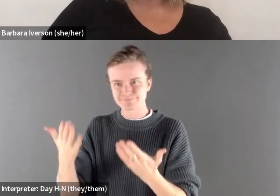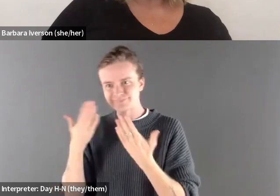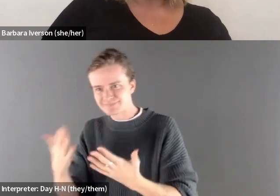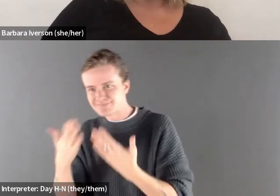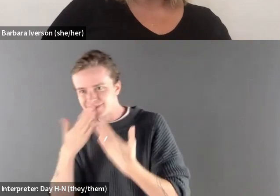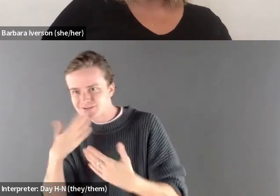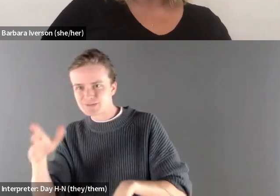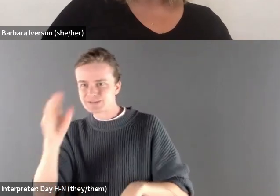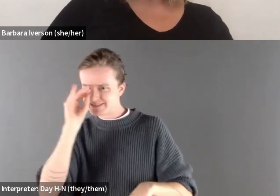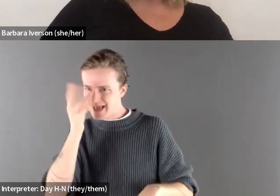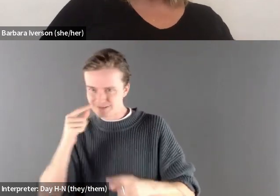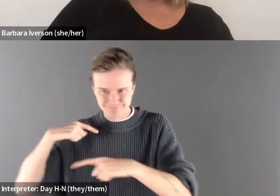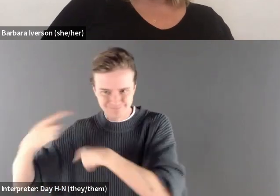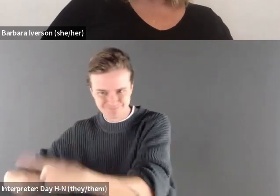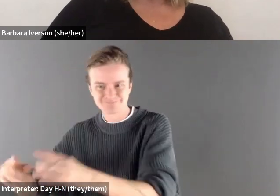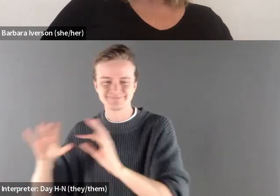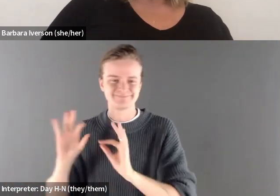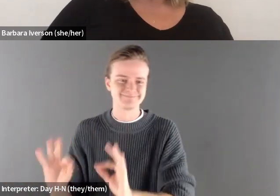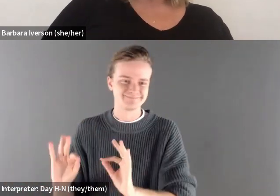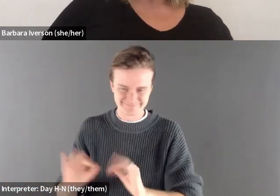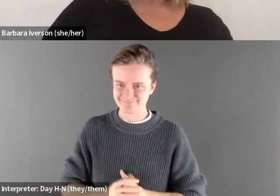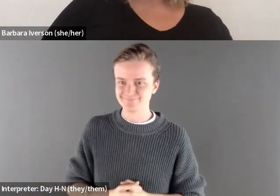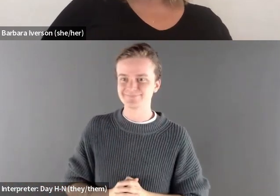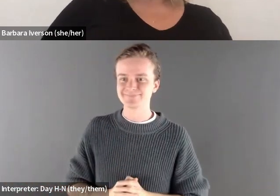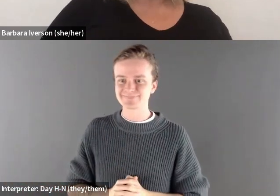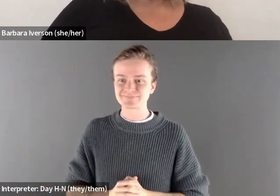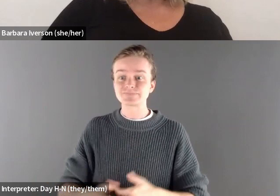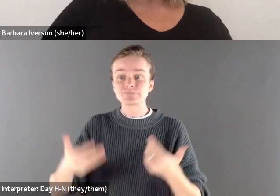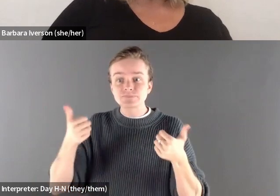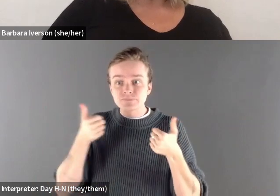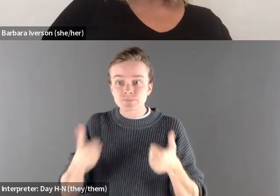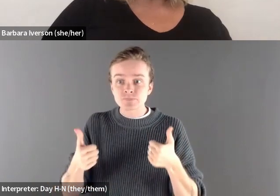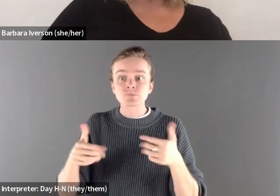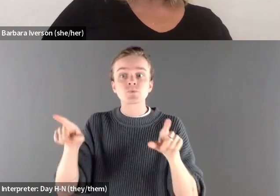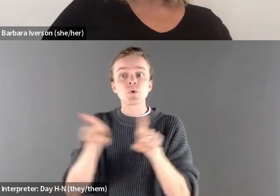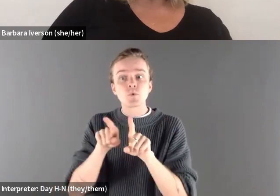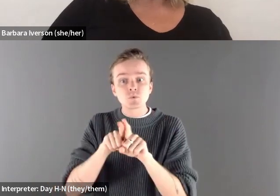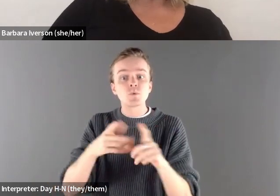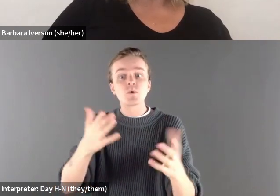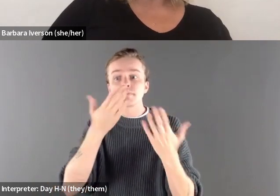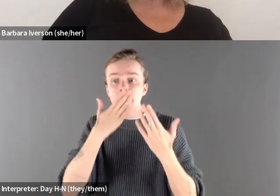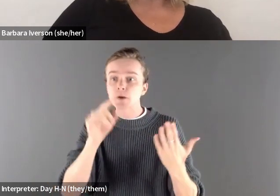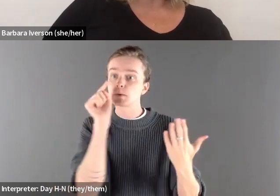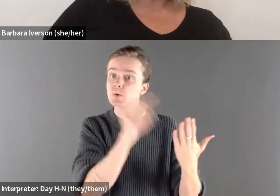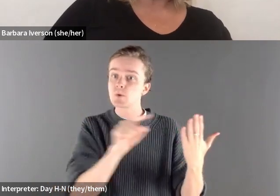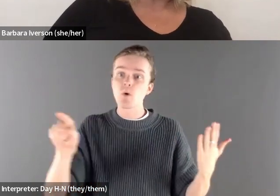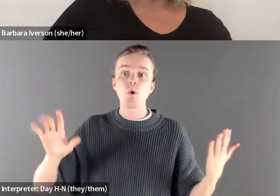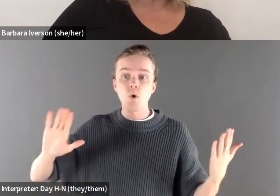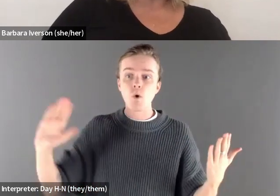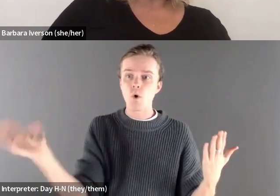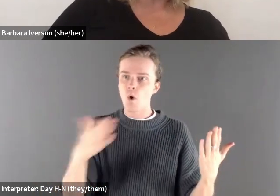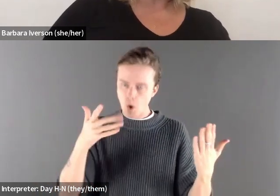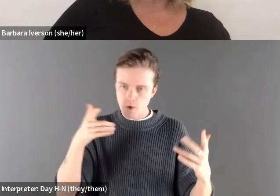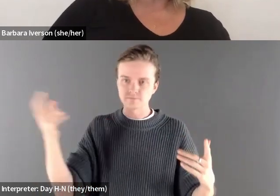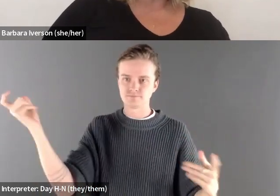much for hanging in there. And thanks to all of you who've joined us from around the world. All of the